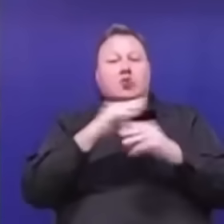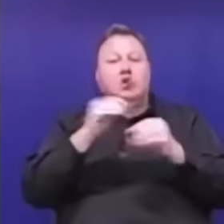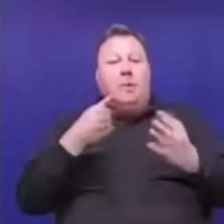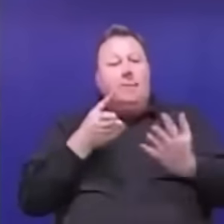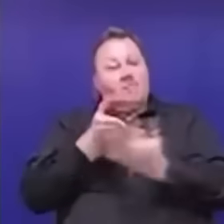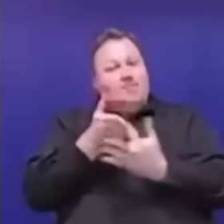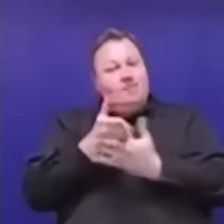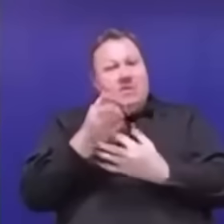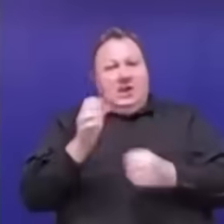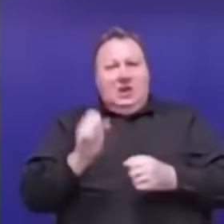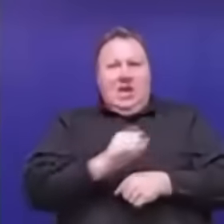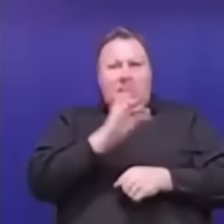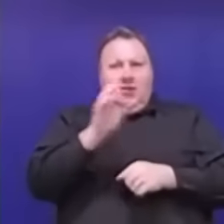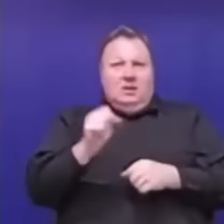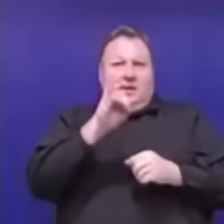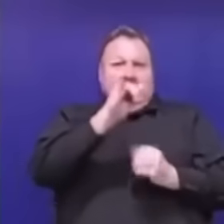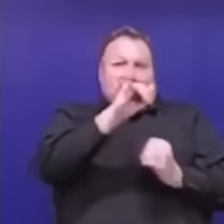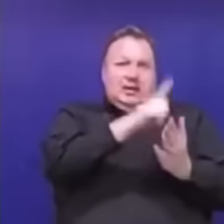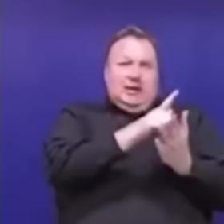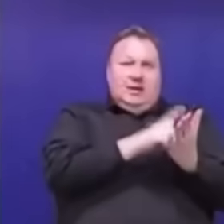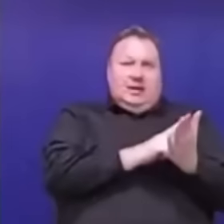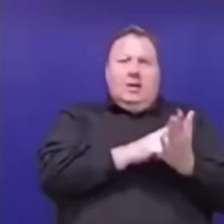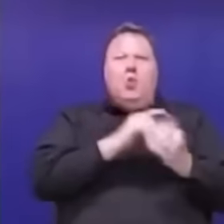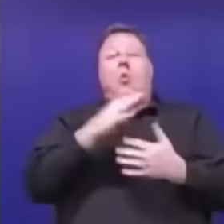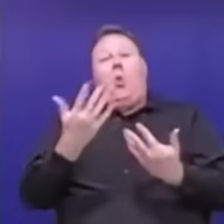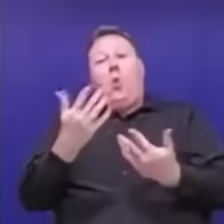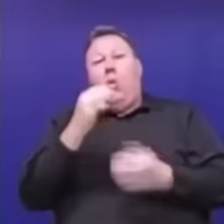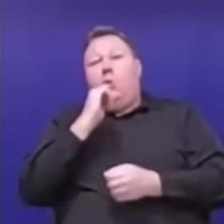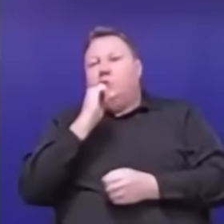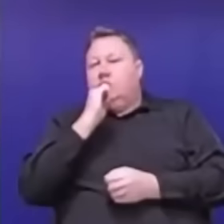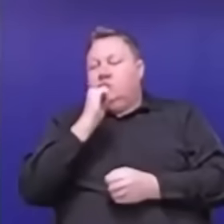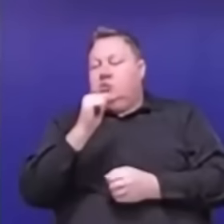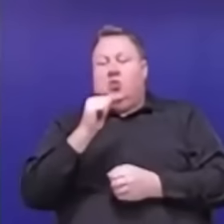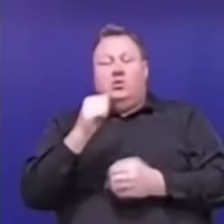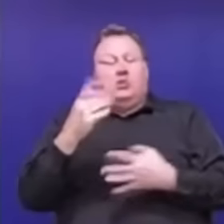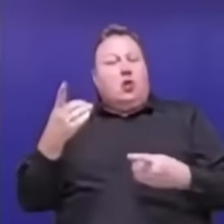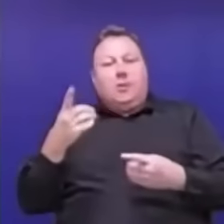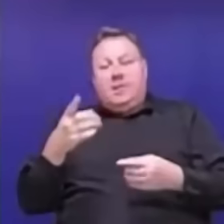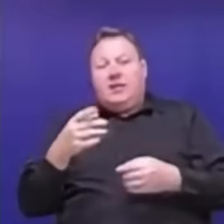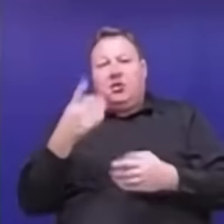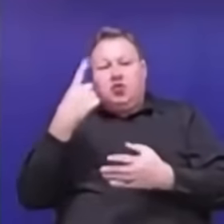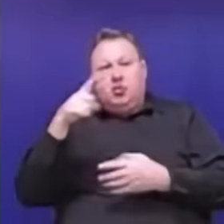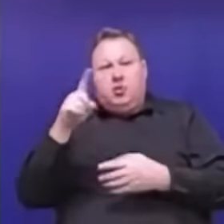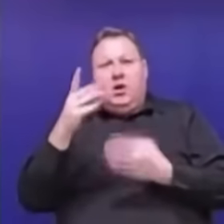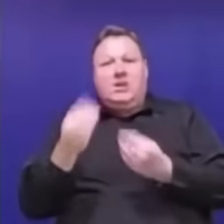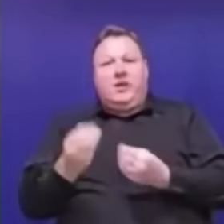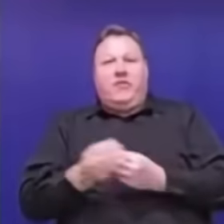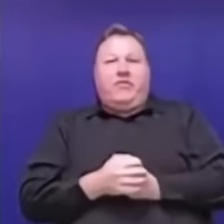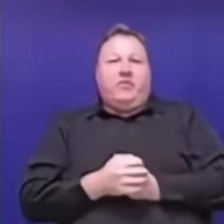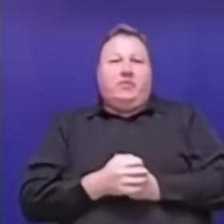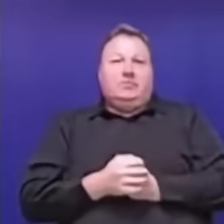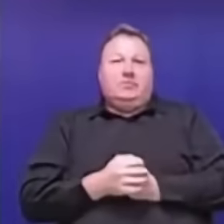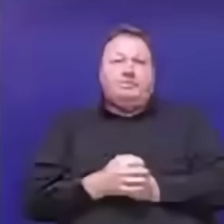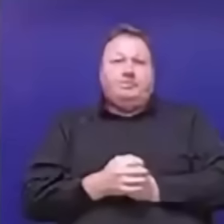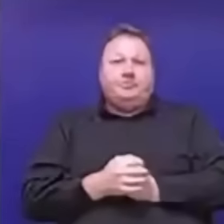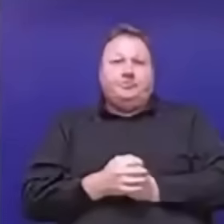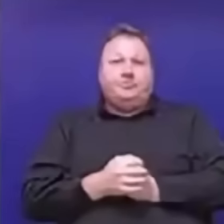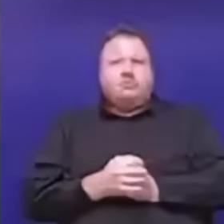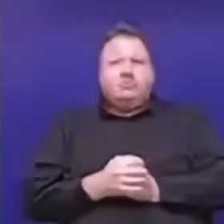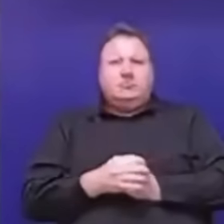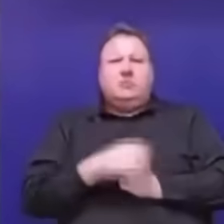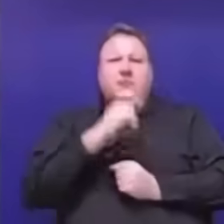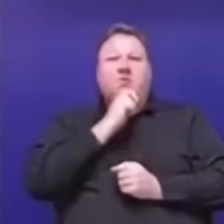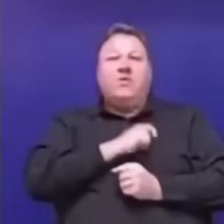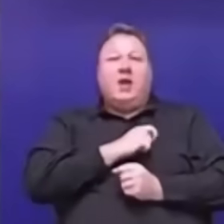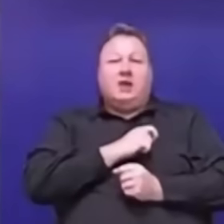South Africa, either illegally or because they did not have the required documentation since its establishment. In